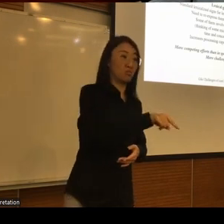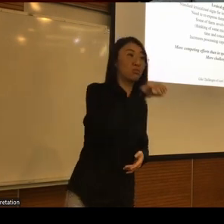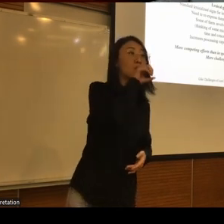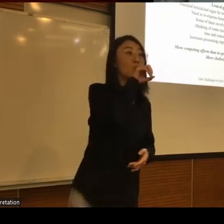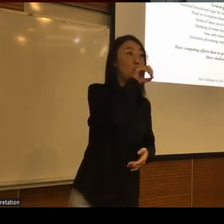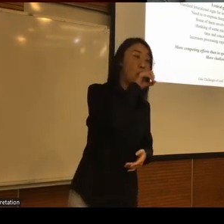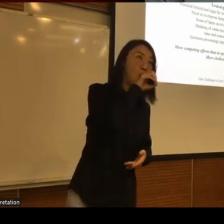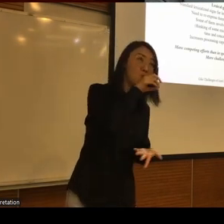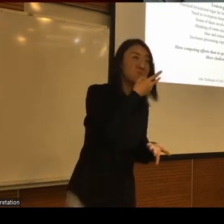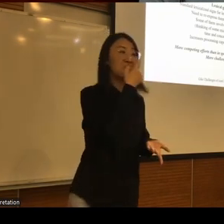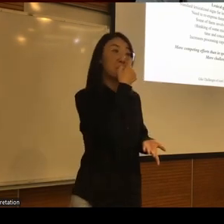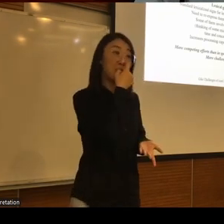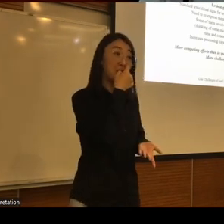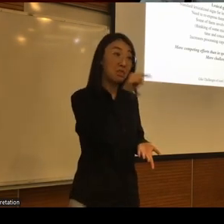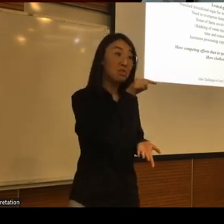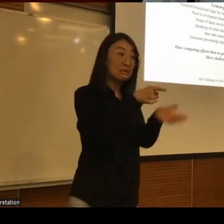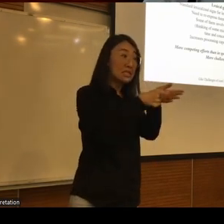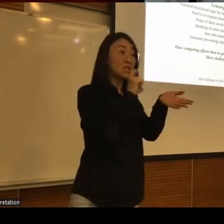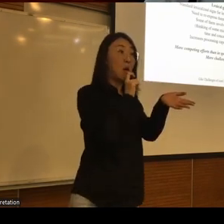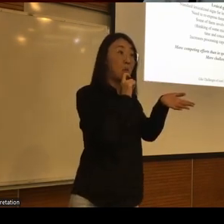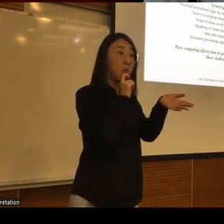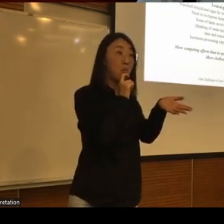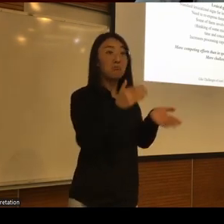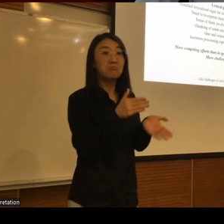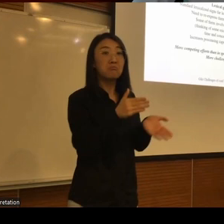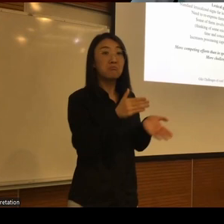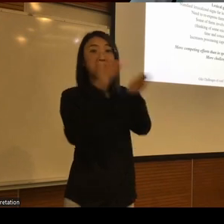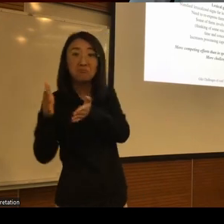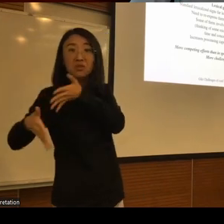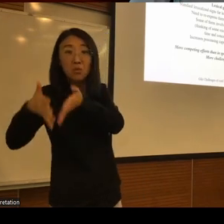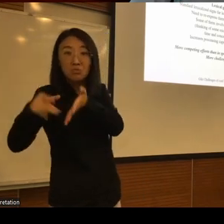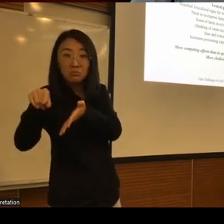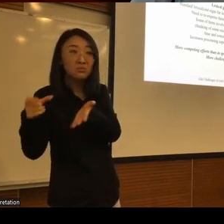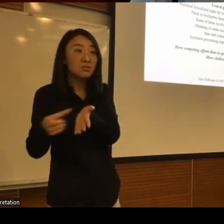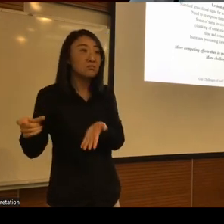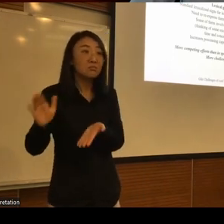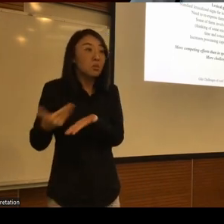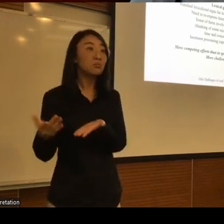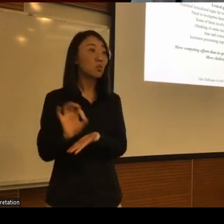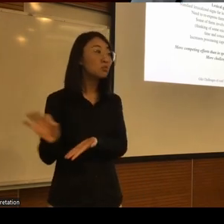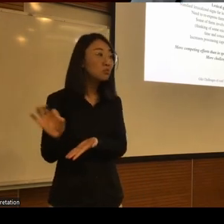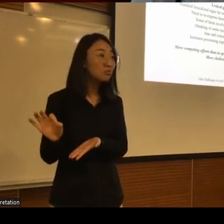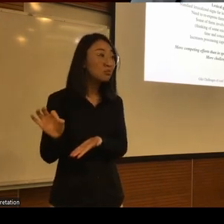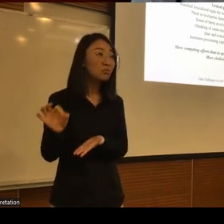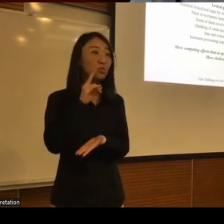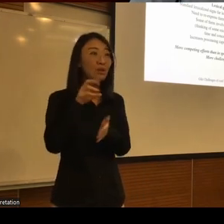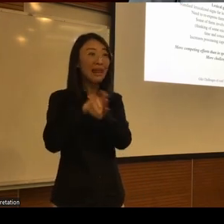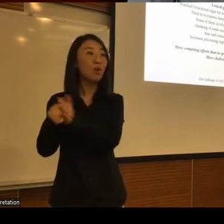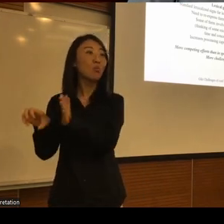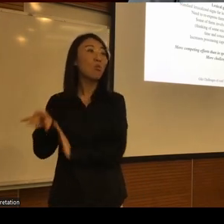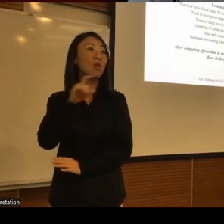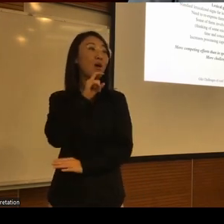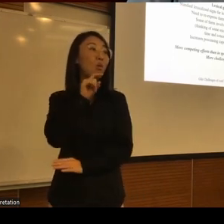exists, say, in English, but it doesn't exist in your sign language? This would be a gap. By the way,